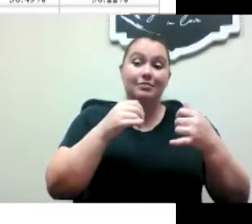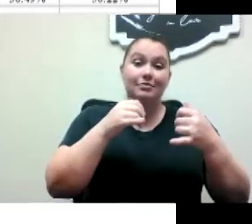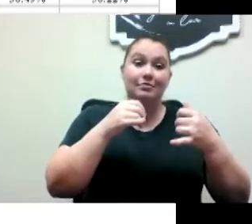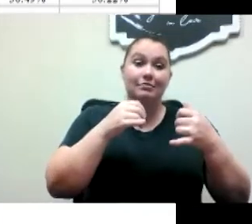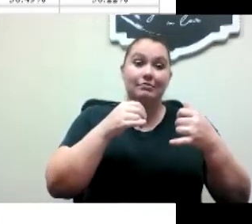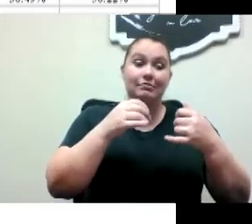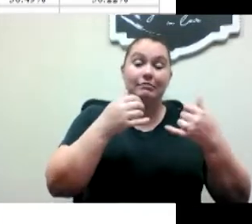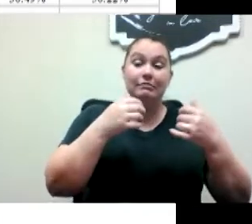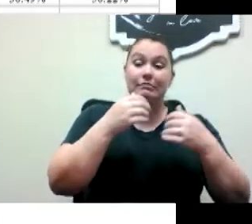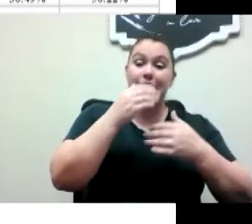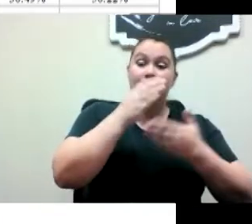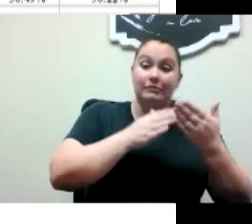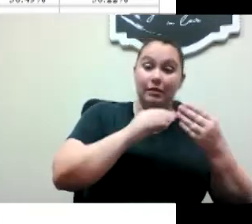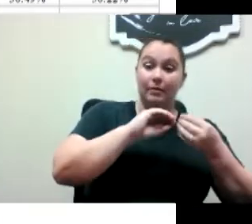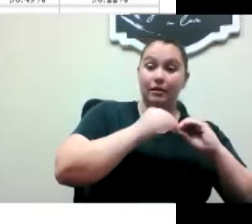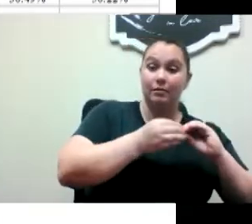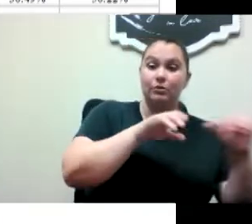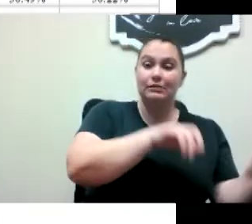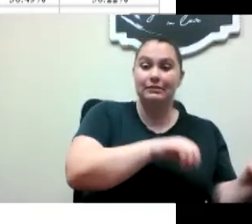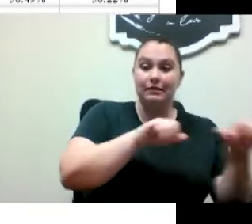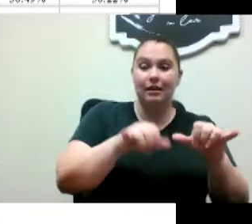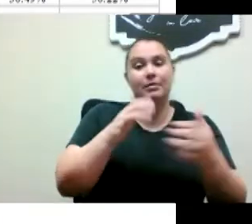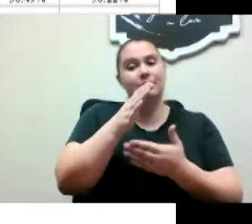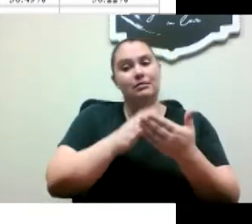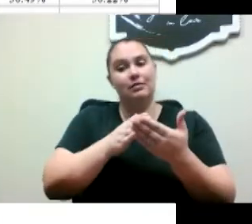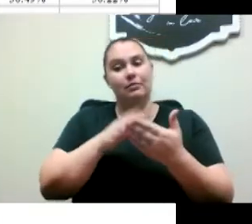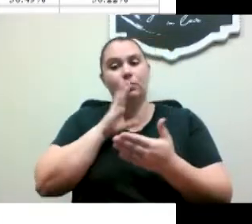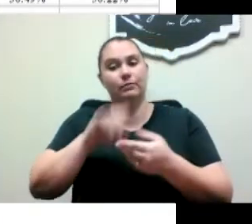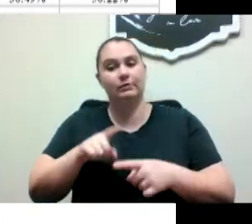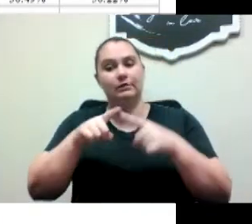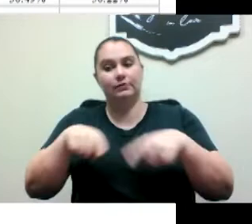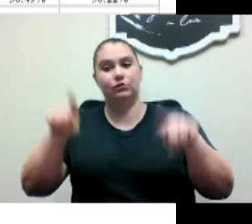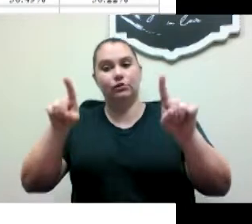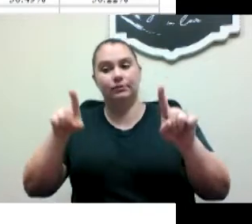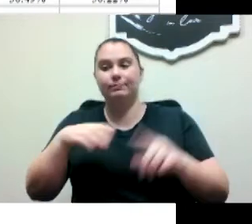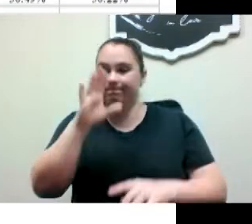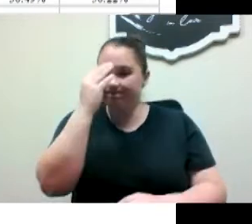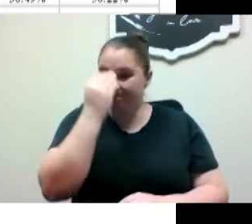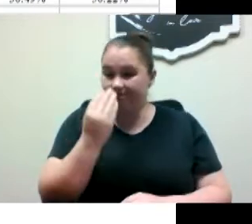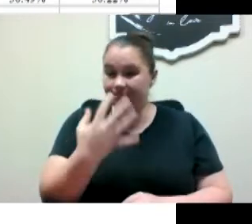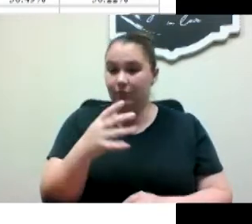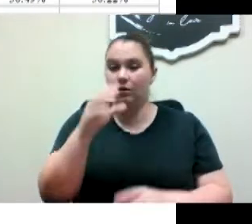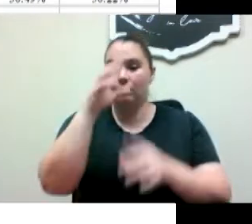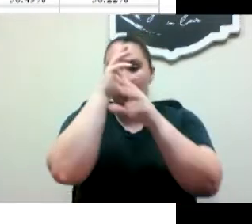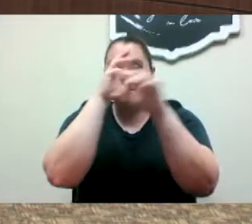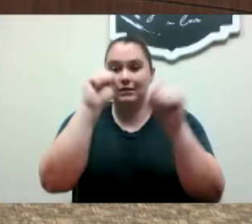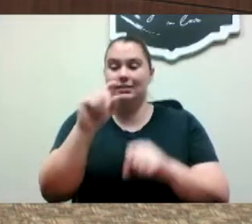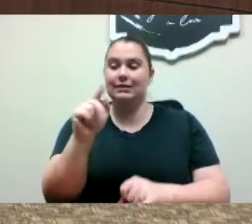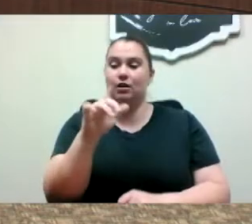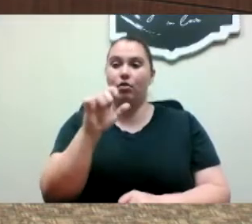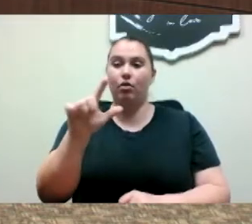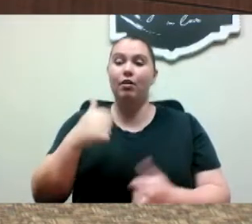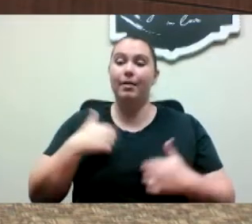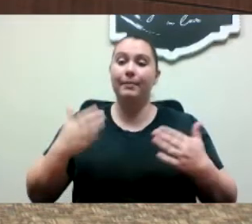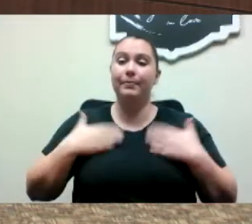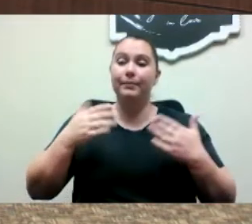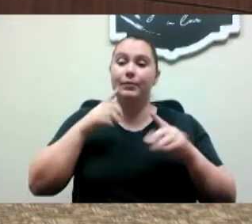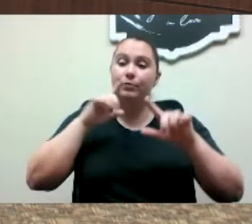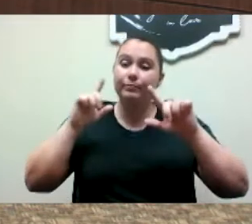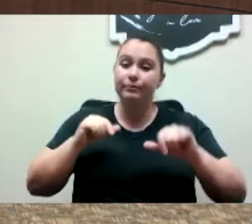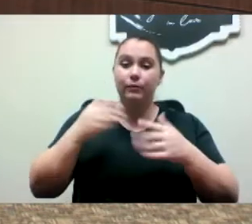differ. But Madam President and Board, I'm happy to answer questions. At this